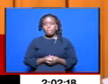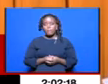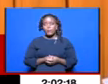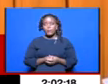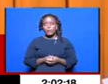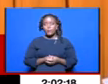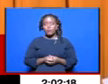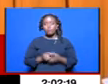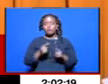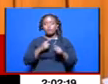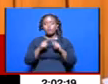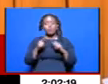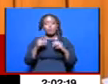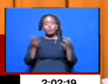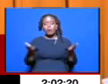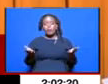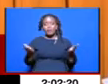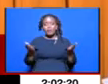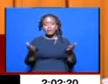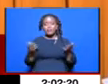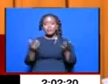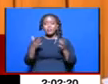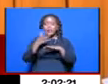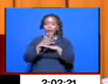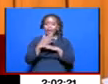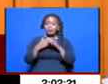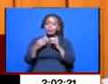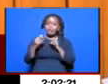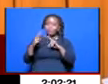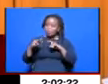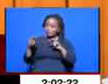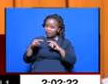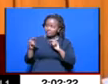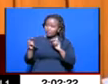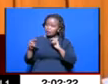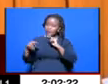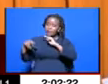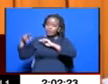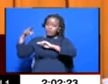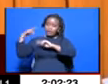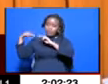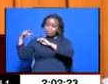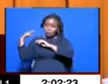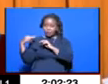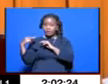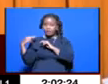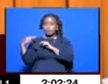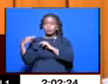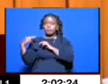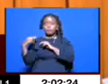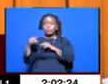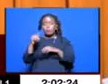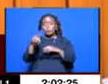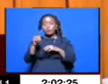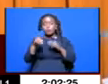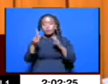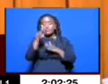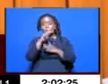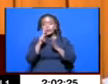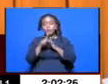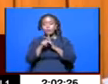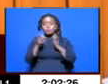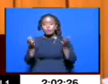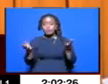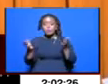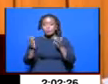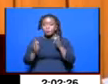But after tracing the history, we find that actually these principles did not emanate from